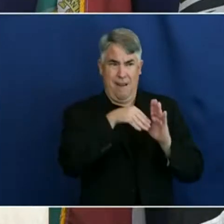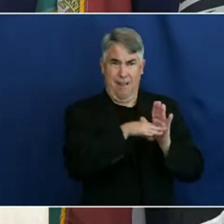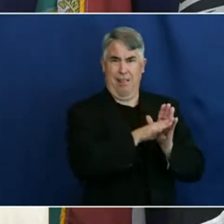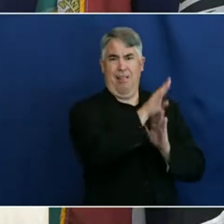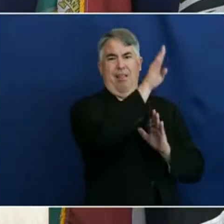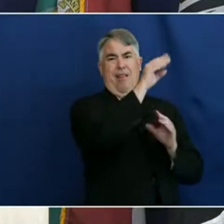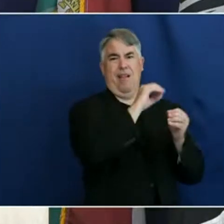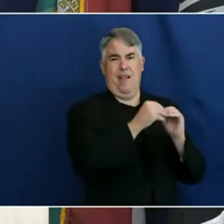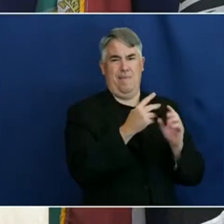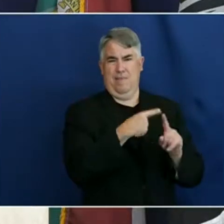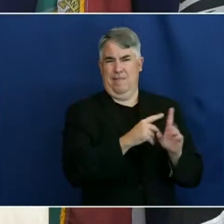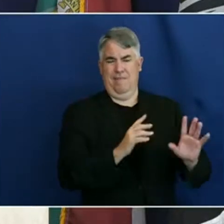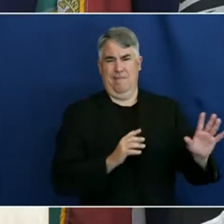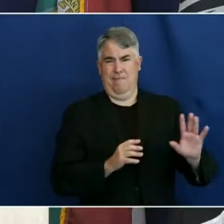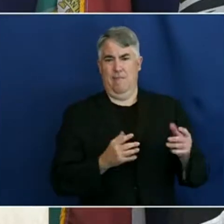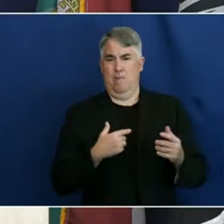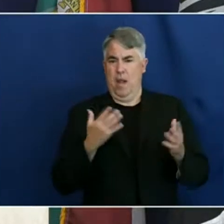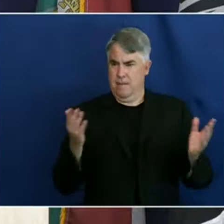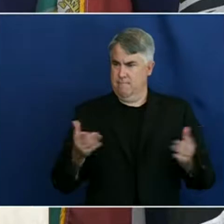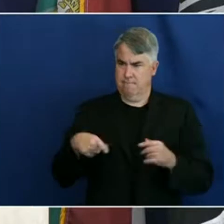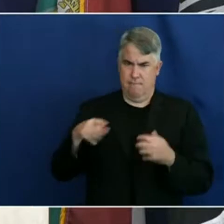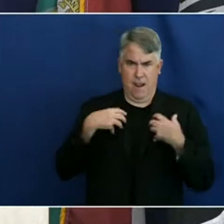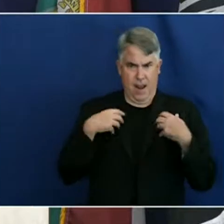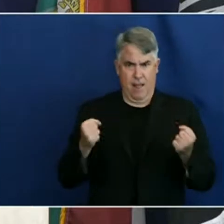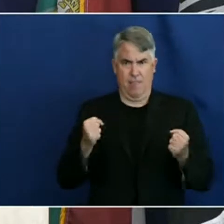in a positive direction as we try and recover from COVID-19.